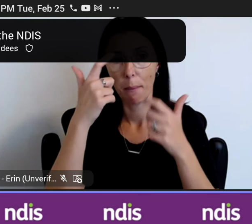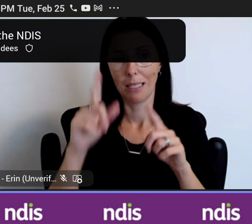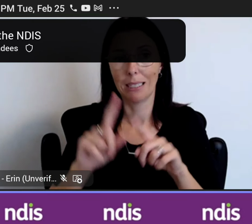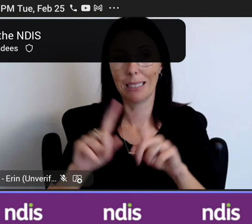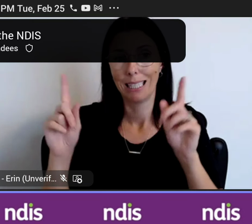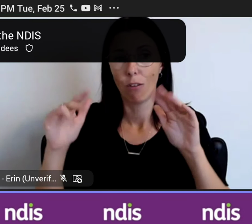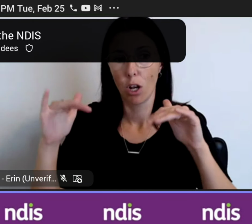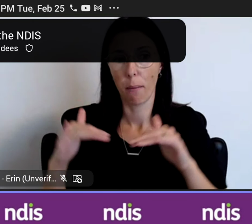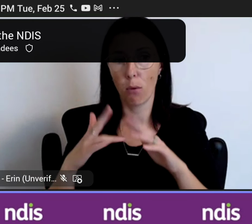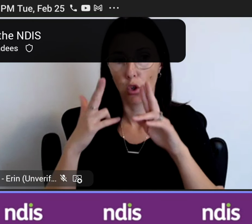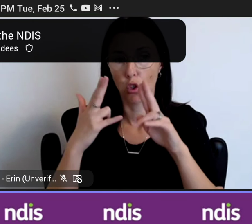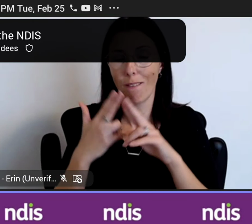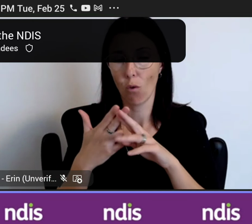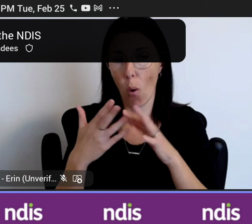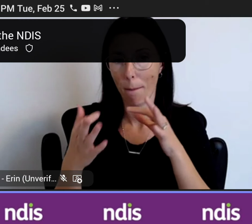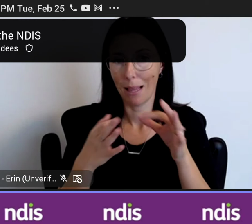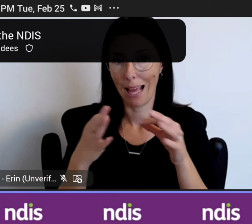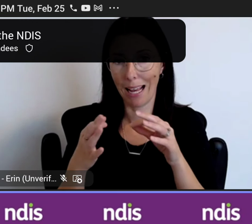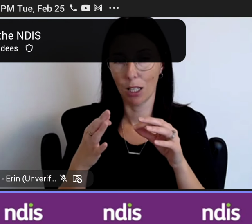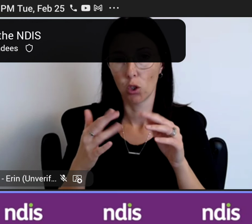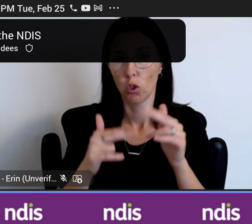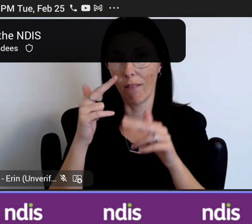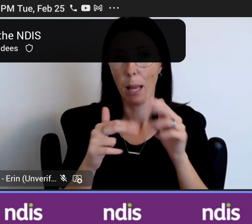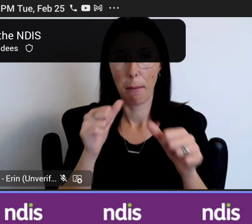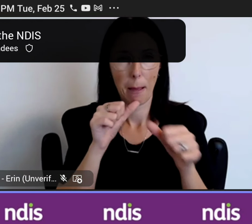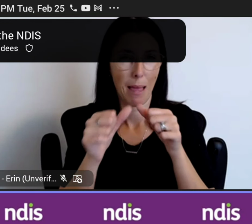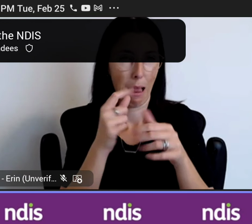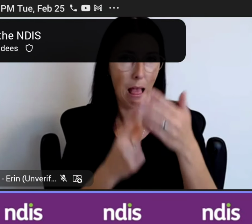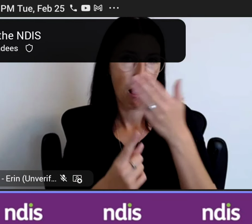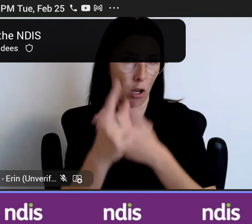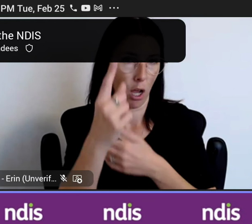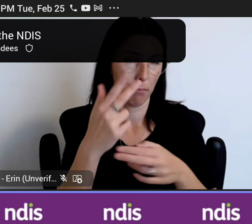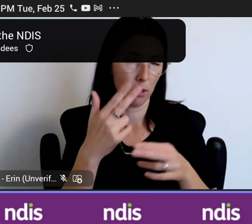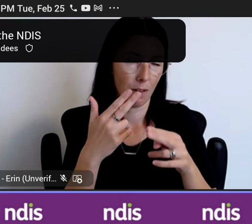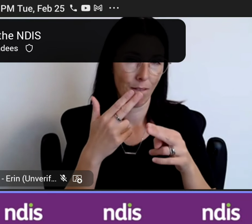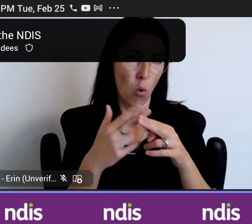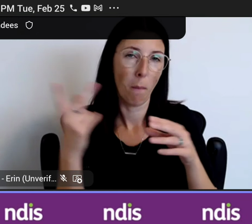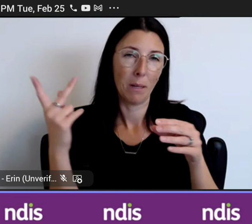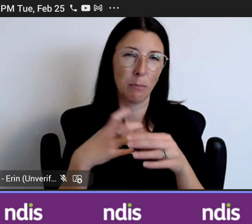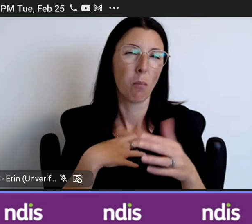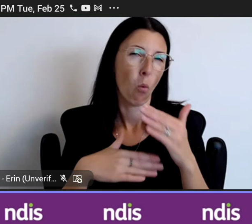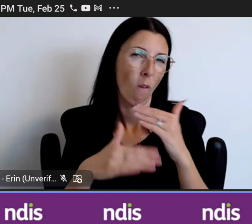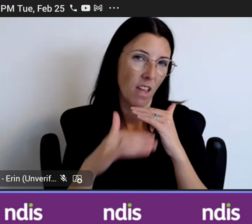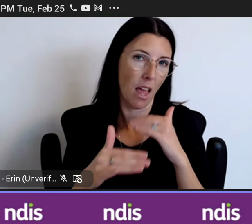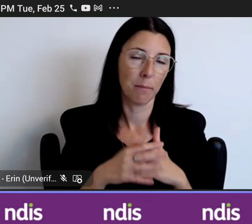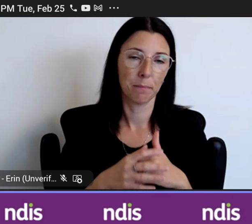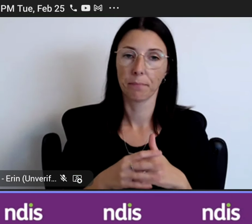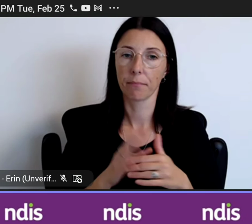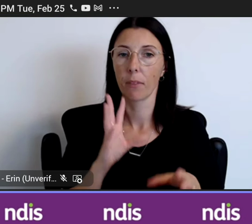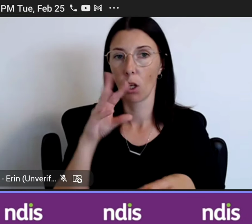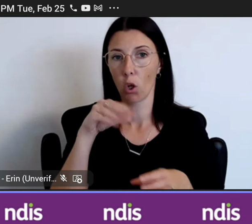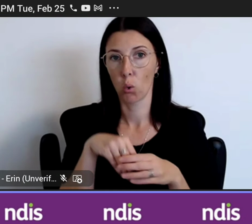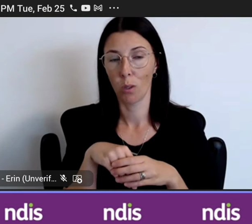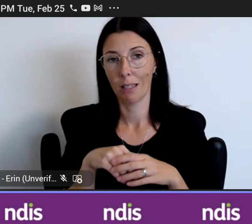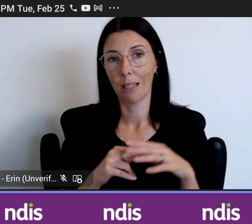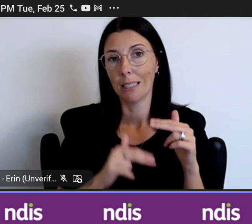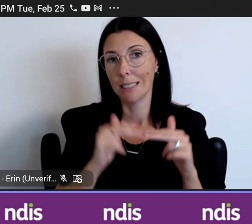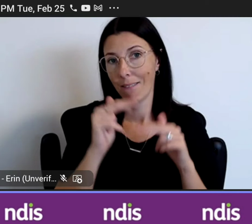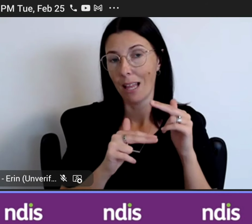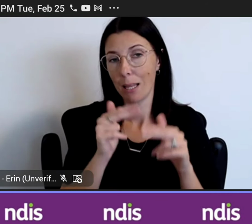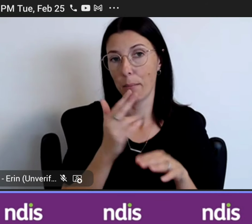planning to deliver better and fairer outcomes for NDIS participants. So this included the development